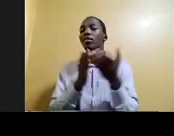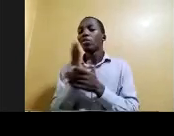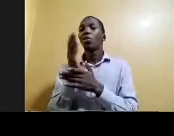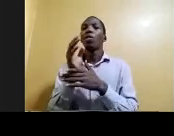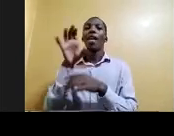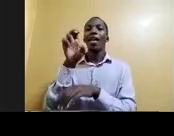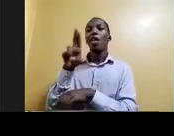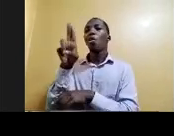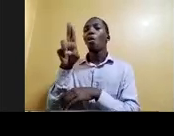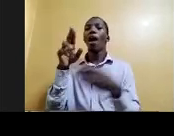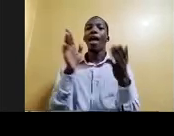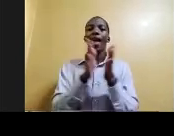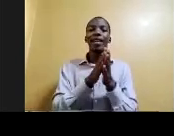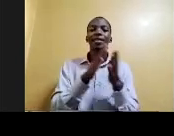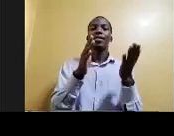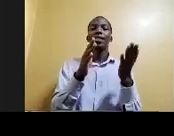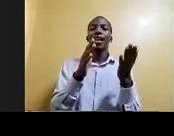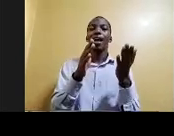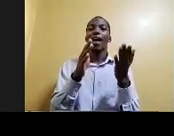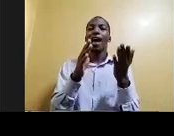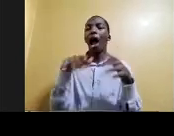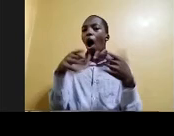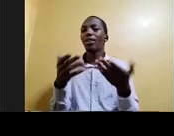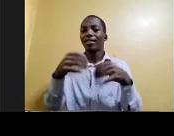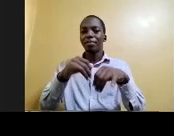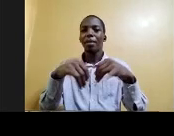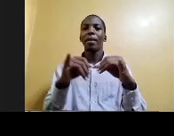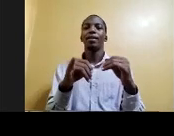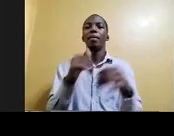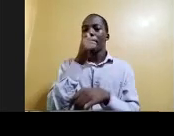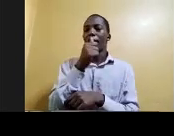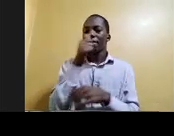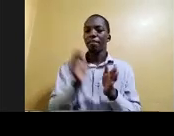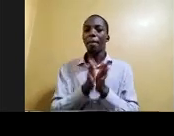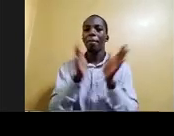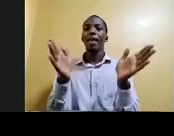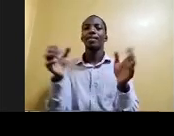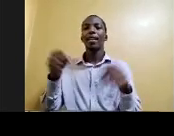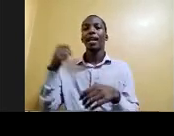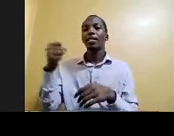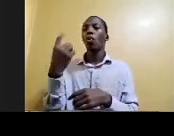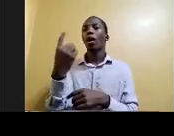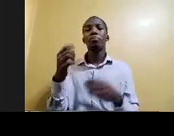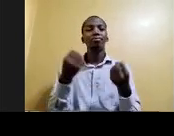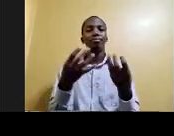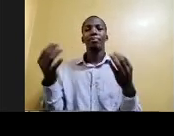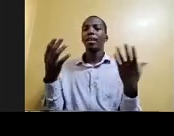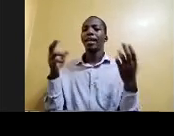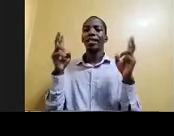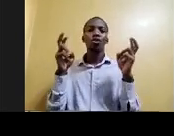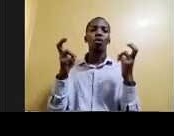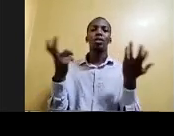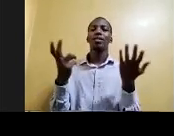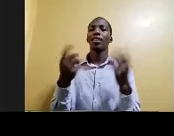implementing a private sector development strategy covering many issues. And one of the main issues we're working on is quality of our